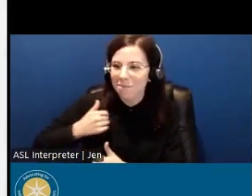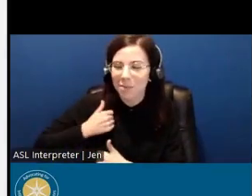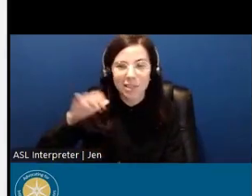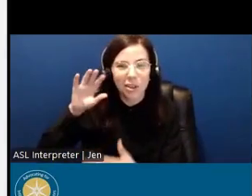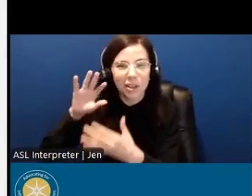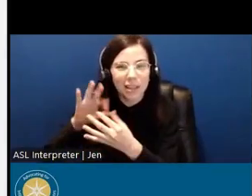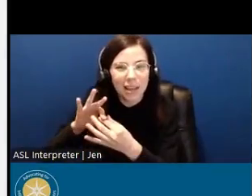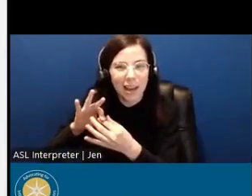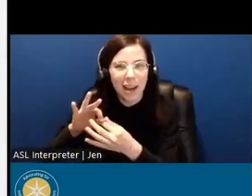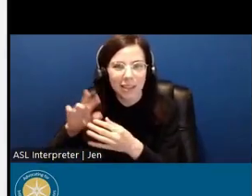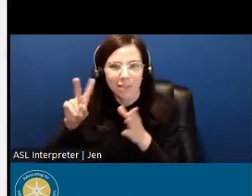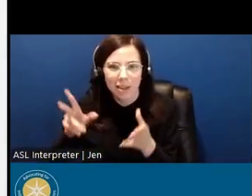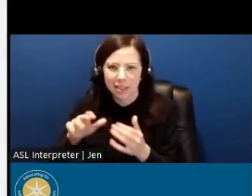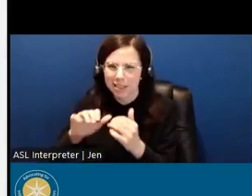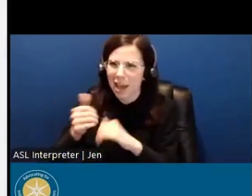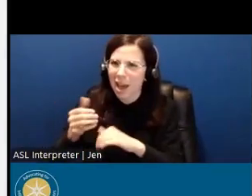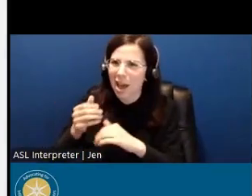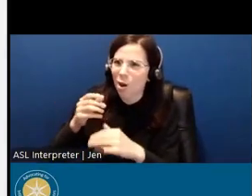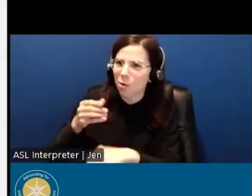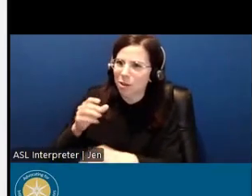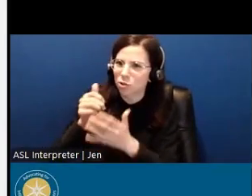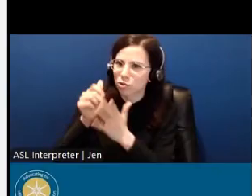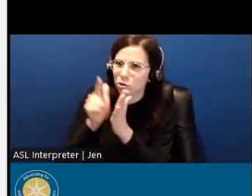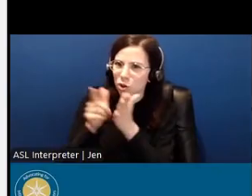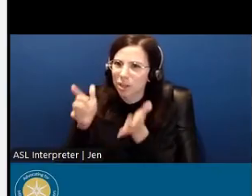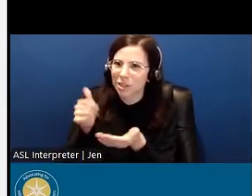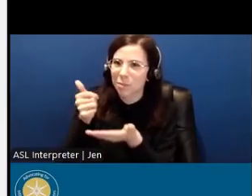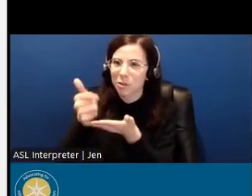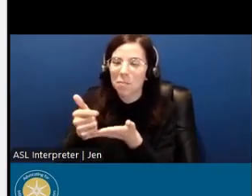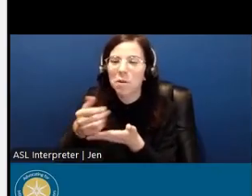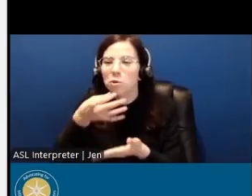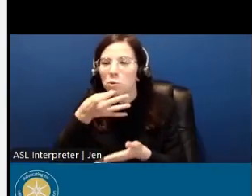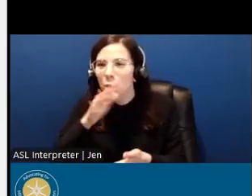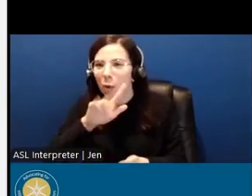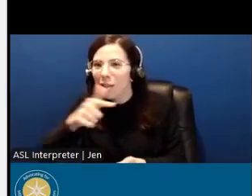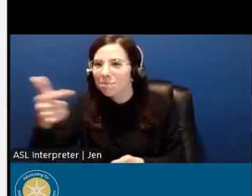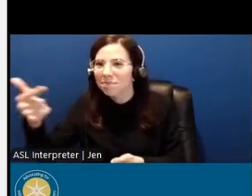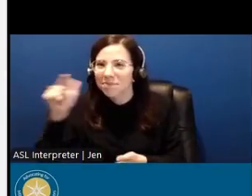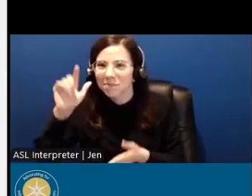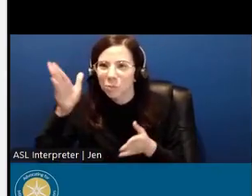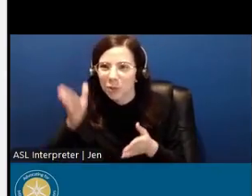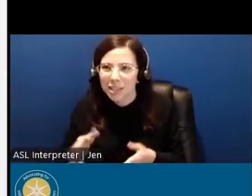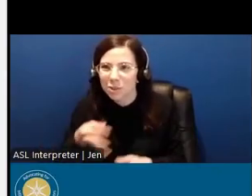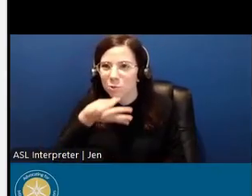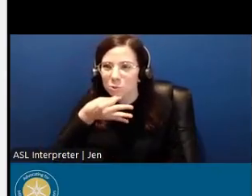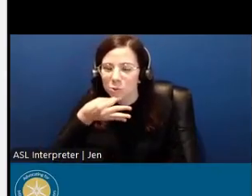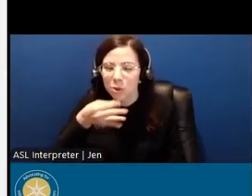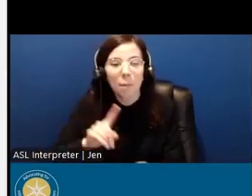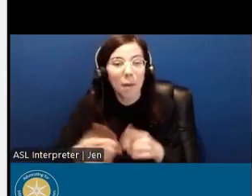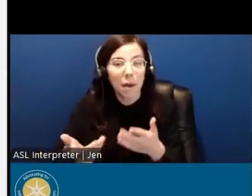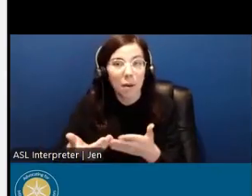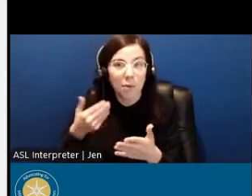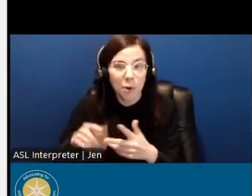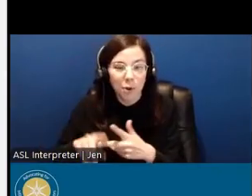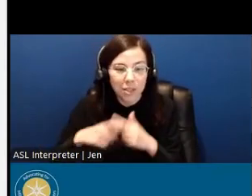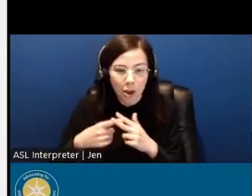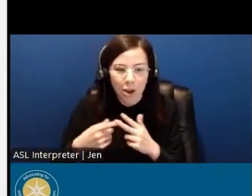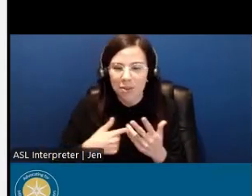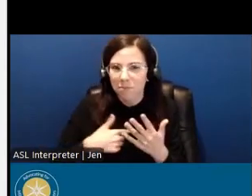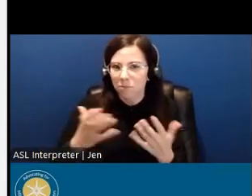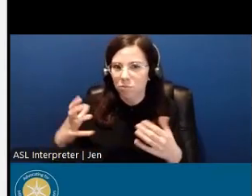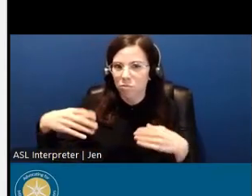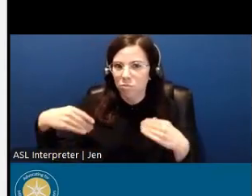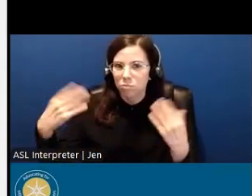make. I will allow them to do their introductions in a moment, here momentarily, but before we get into that, I want to provide